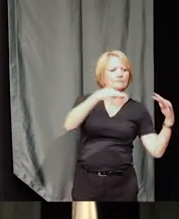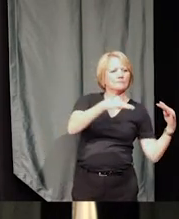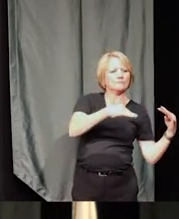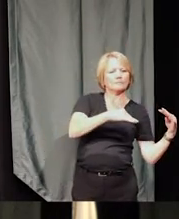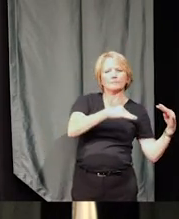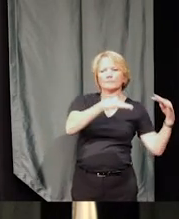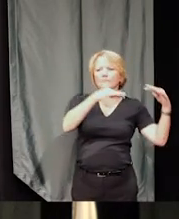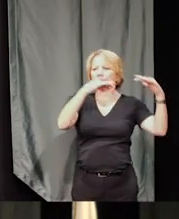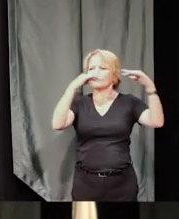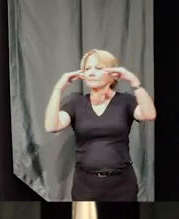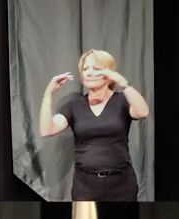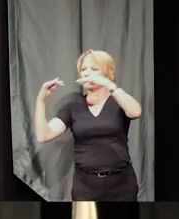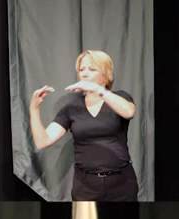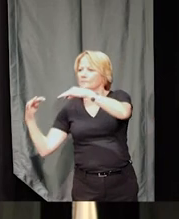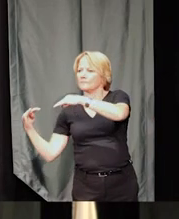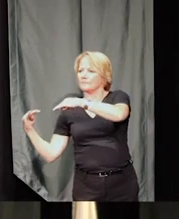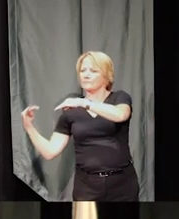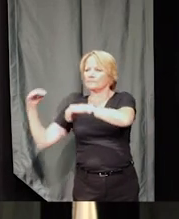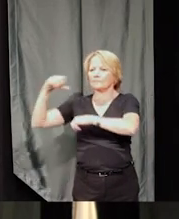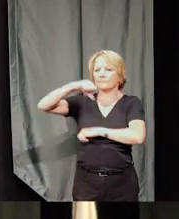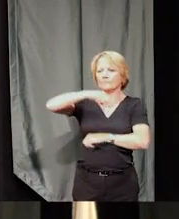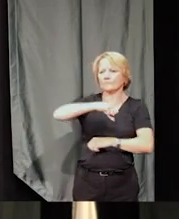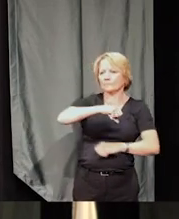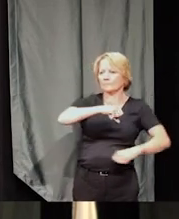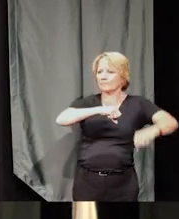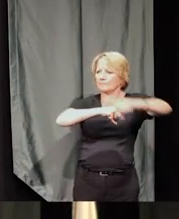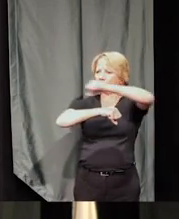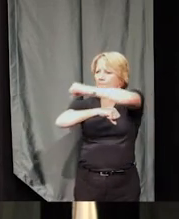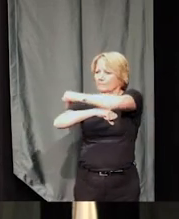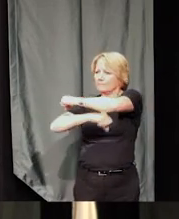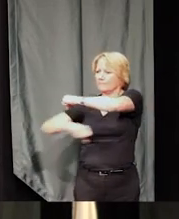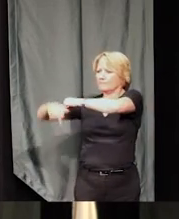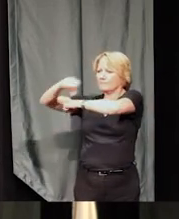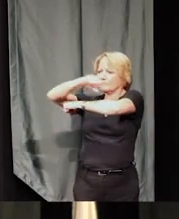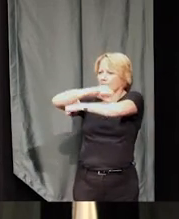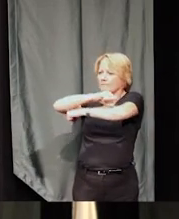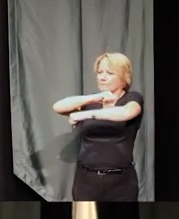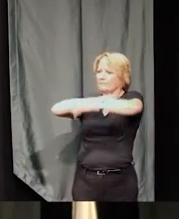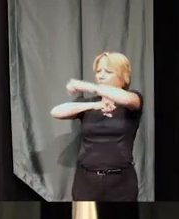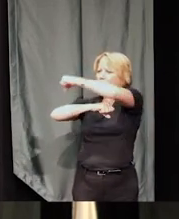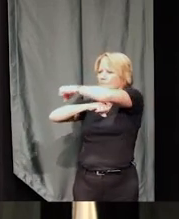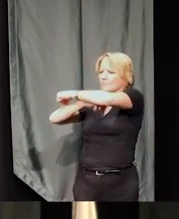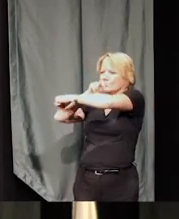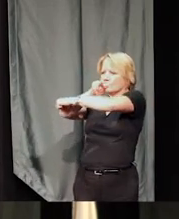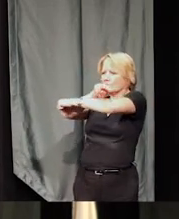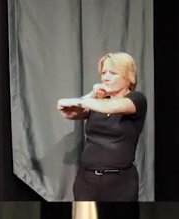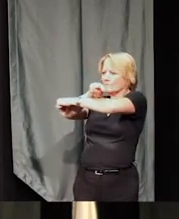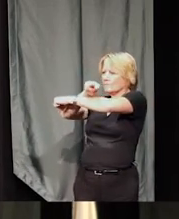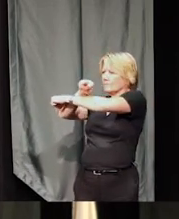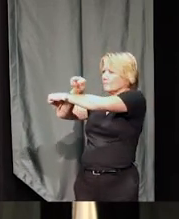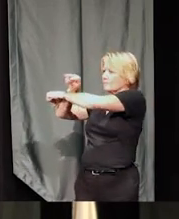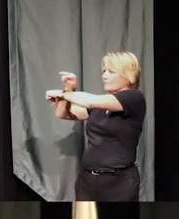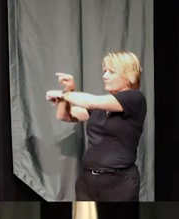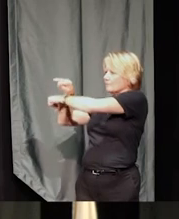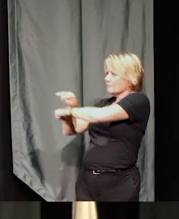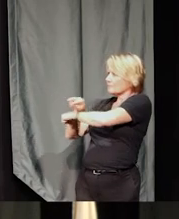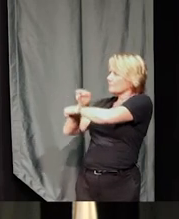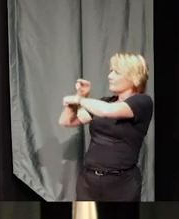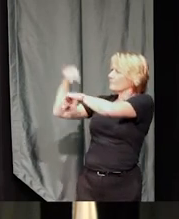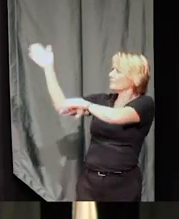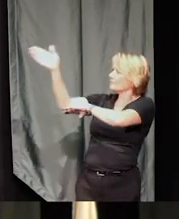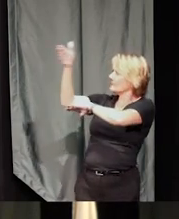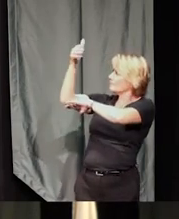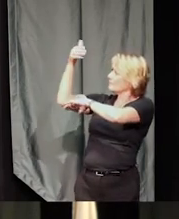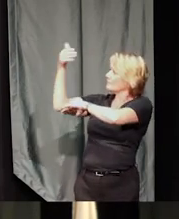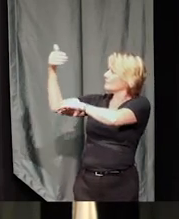perilous fight, o'er the ramparts we watched,